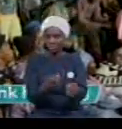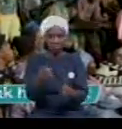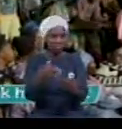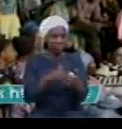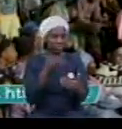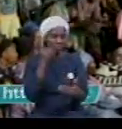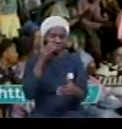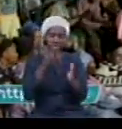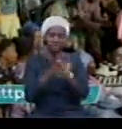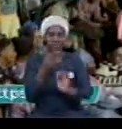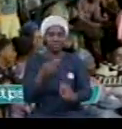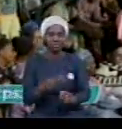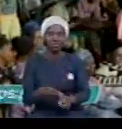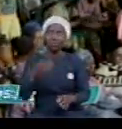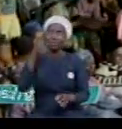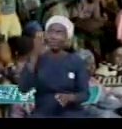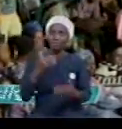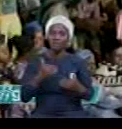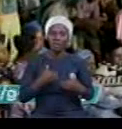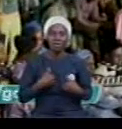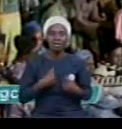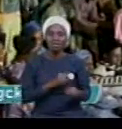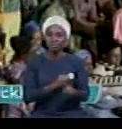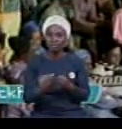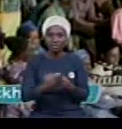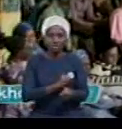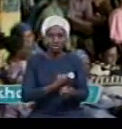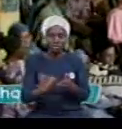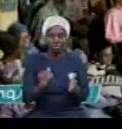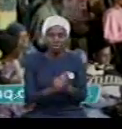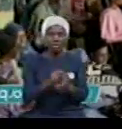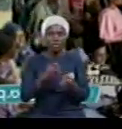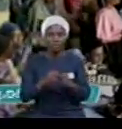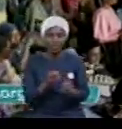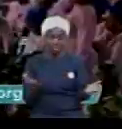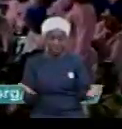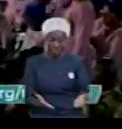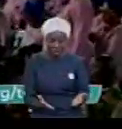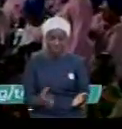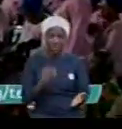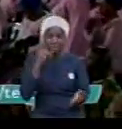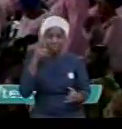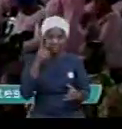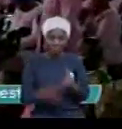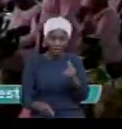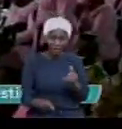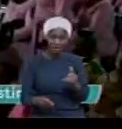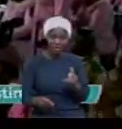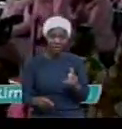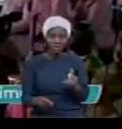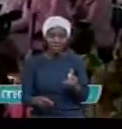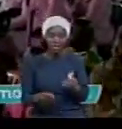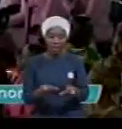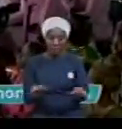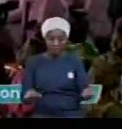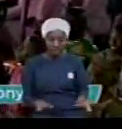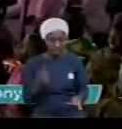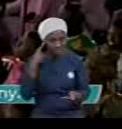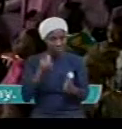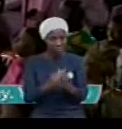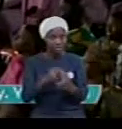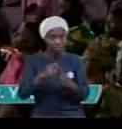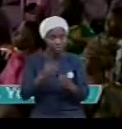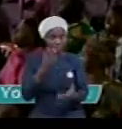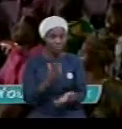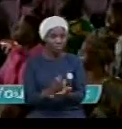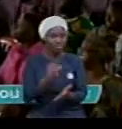God has dealt with it. And this place is the final bus stop for that problem. You are not carrying it elsewhere.